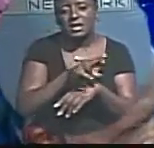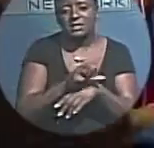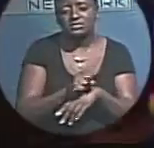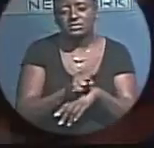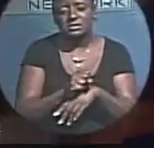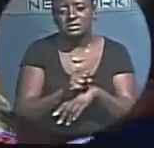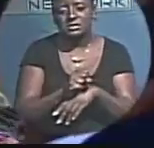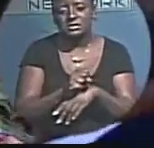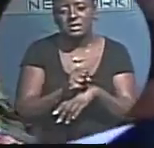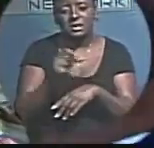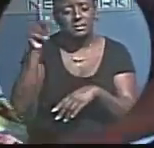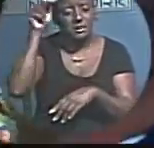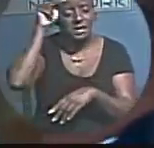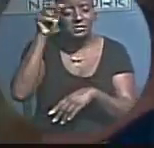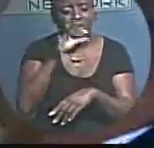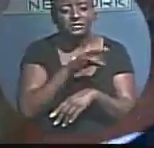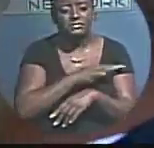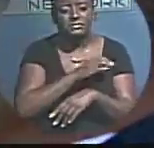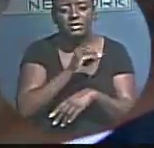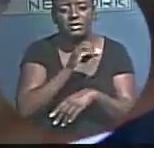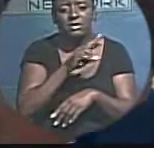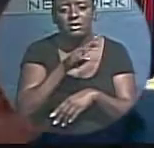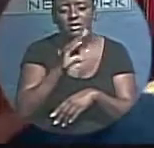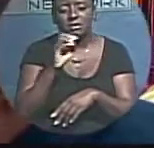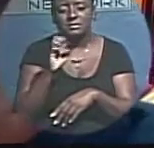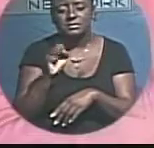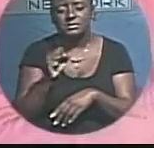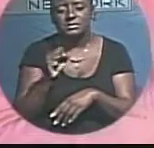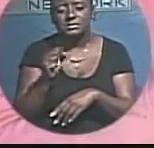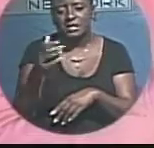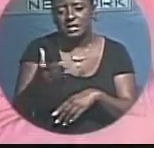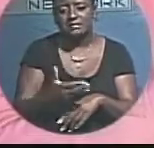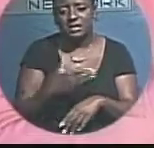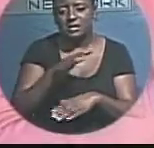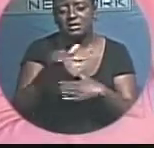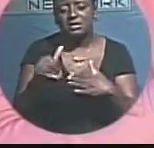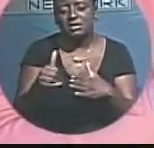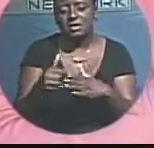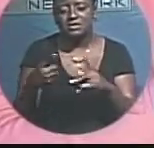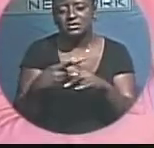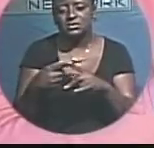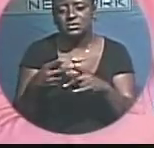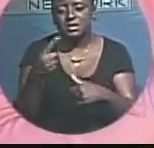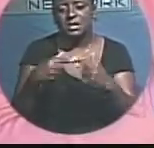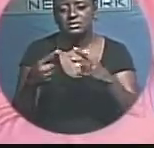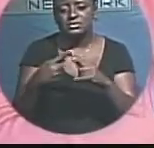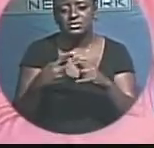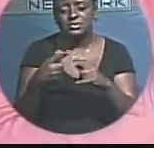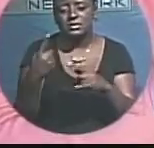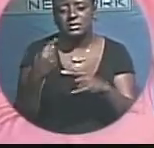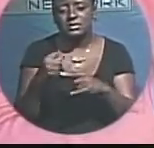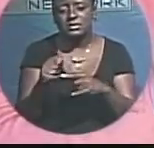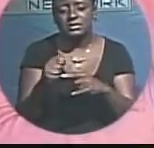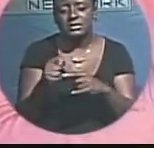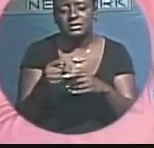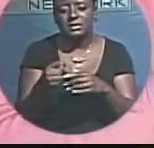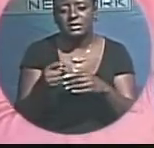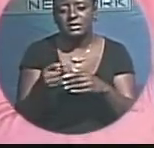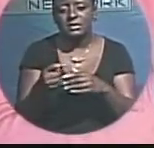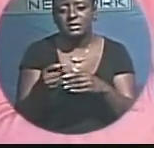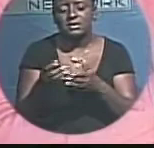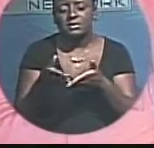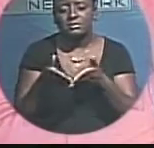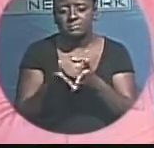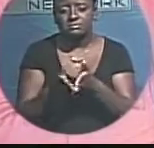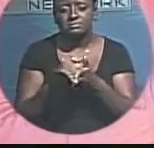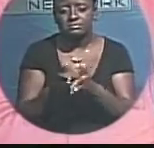attend the Big Yard Independence Day Holiday Regatta. To check out our wildlife and have some good down-home bush tea while you're there.